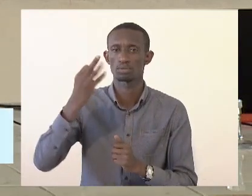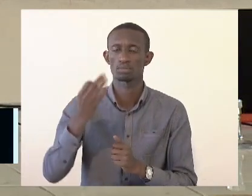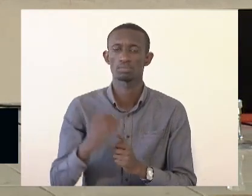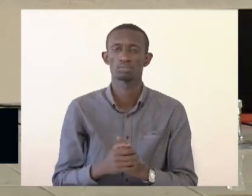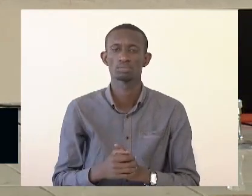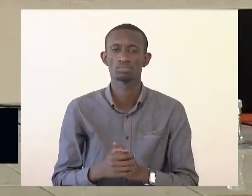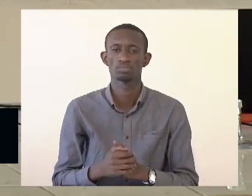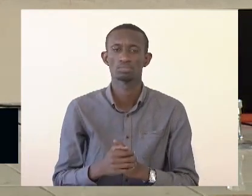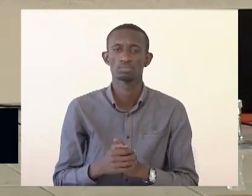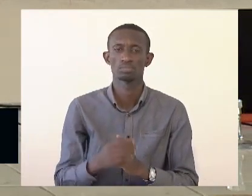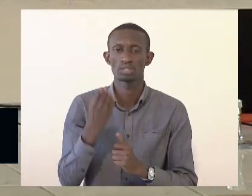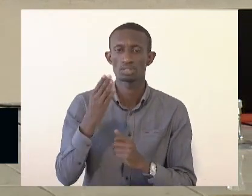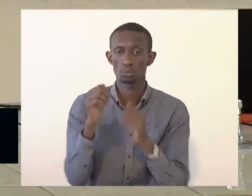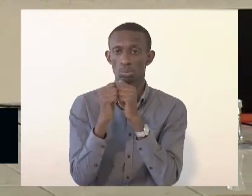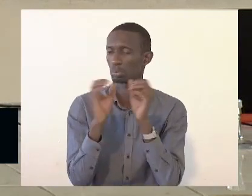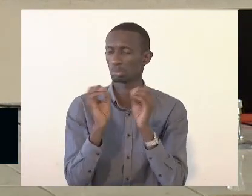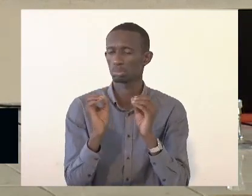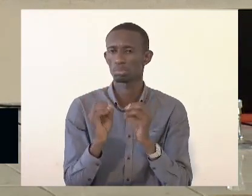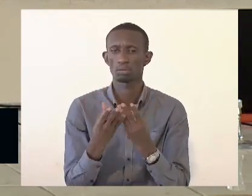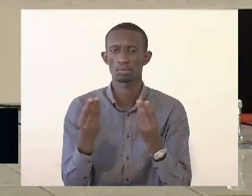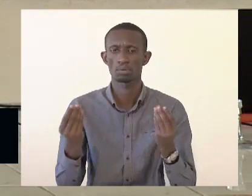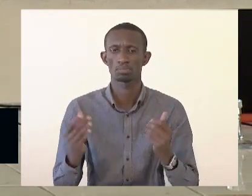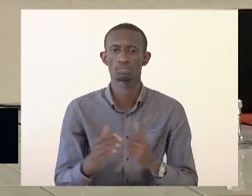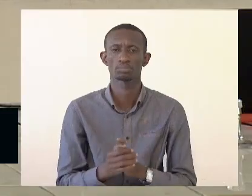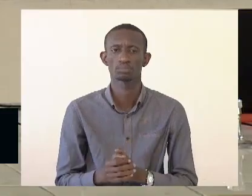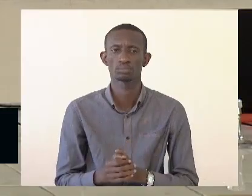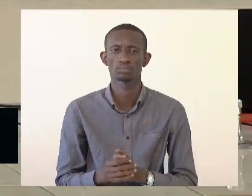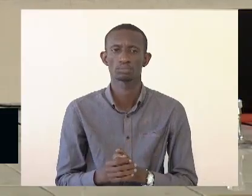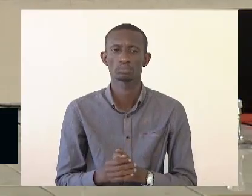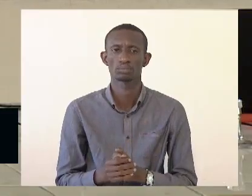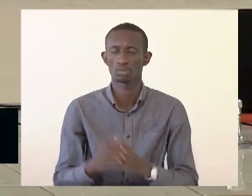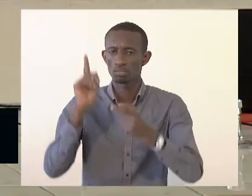This one is not soluble. And we add